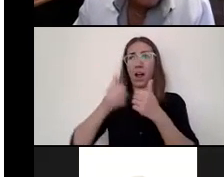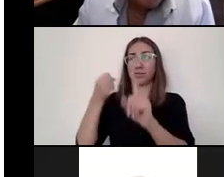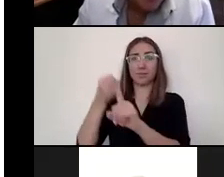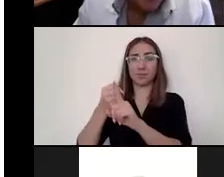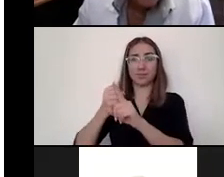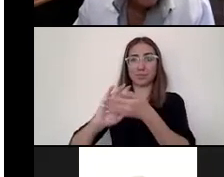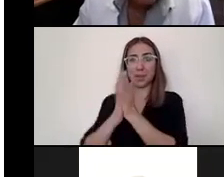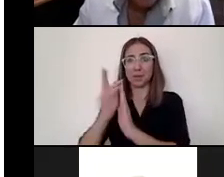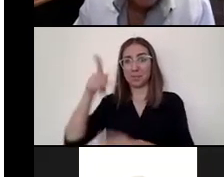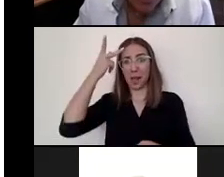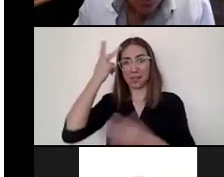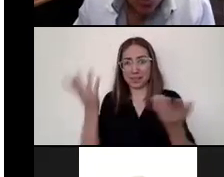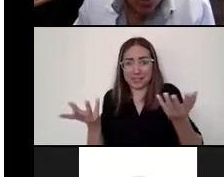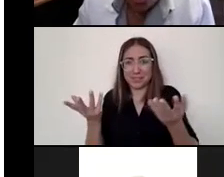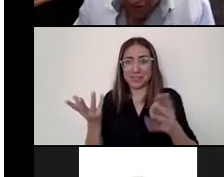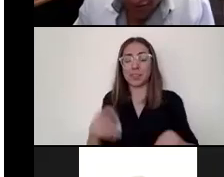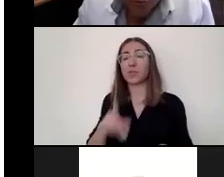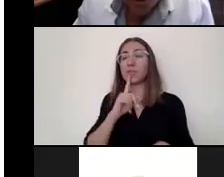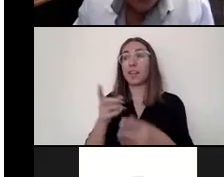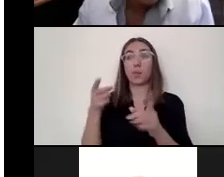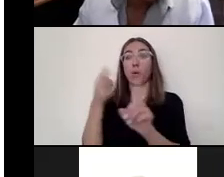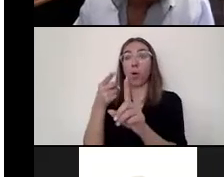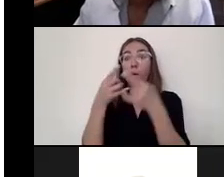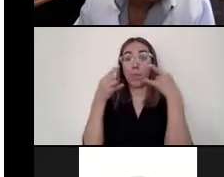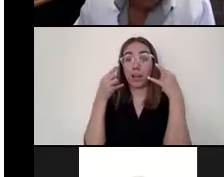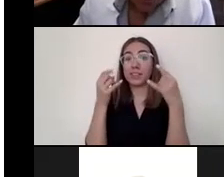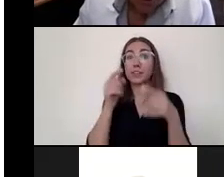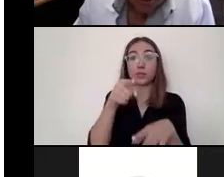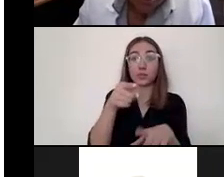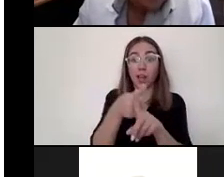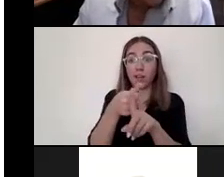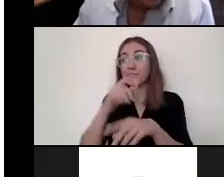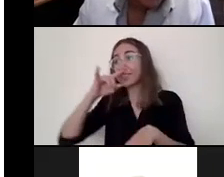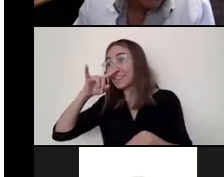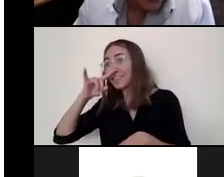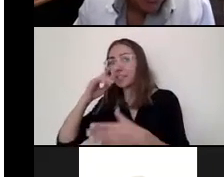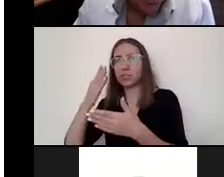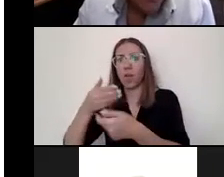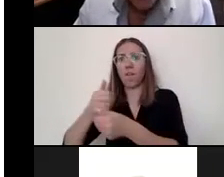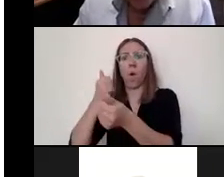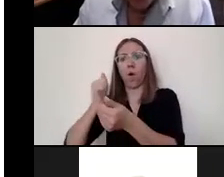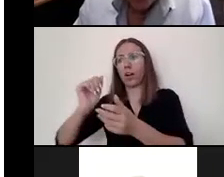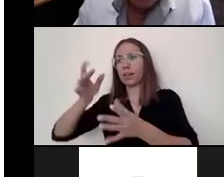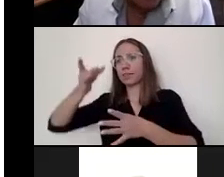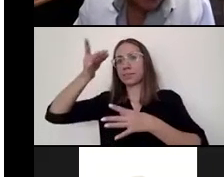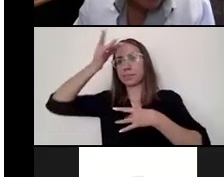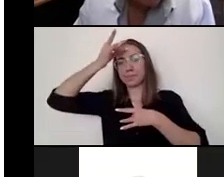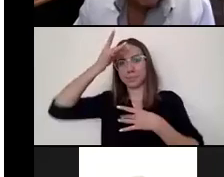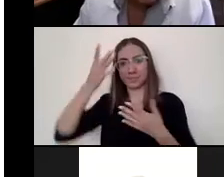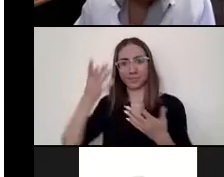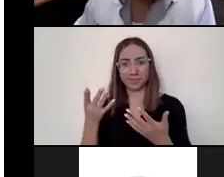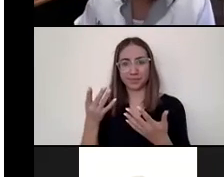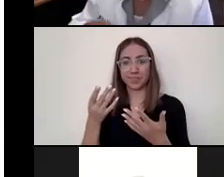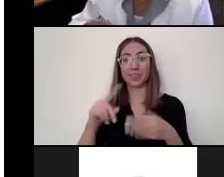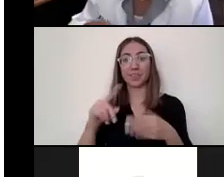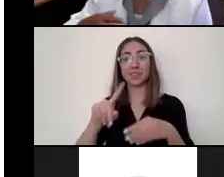debate about masks is preventing you or the kids going to school from giving it to other kids. It's, protection is great, but it's much more about